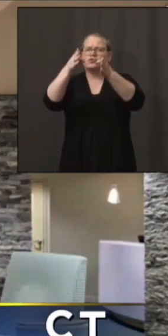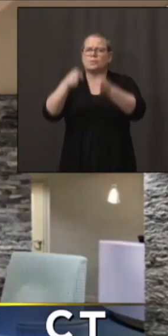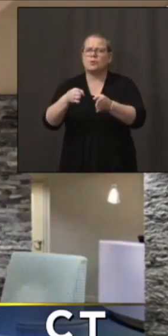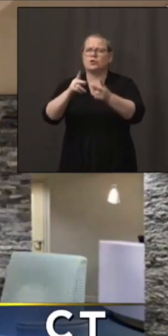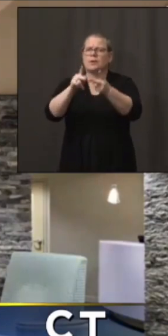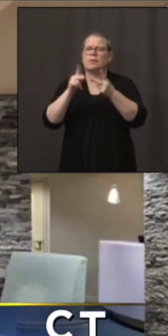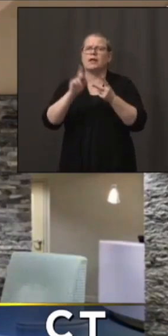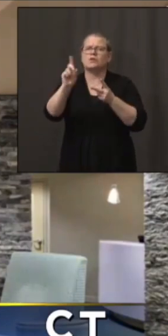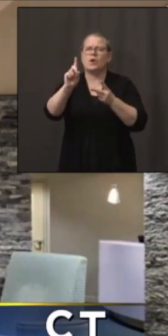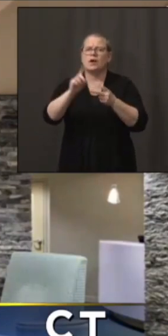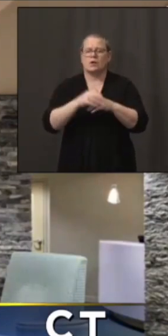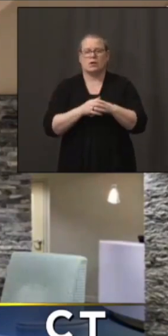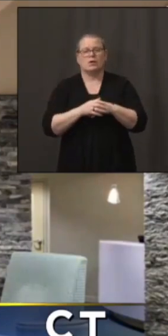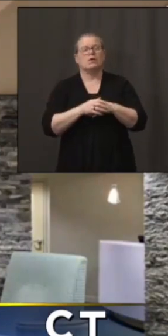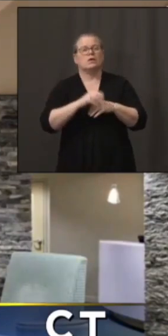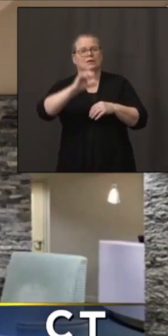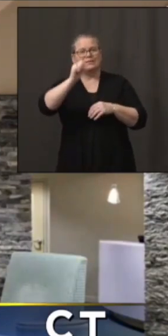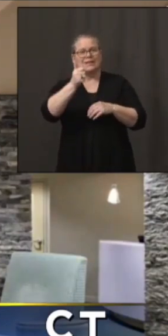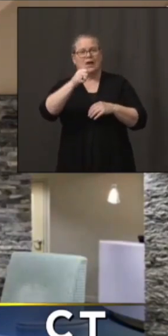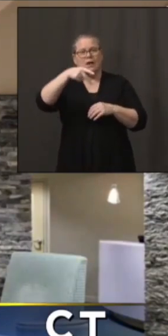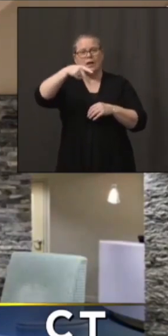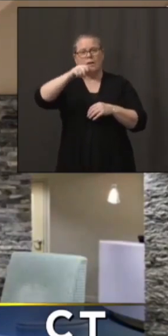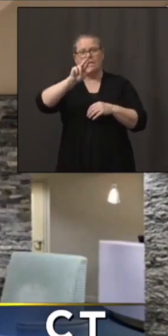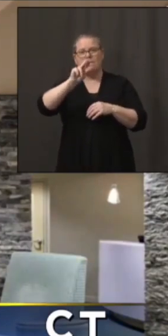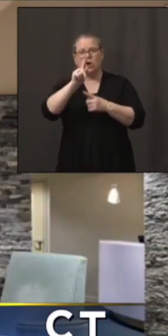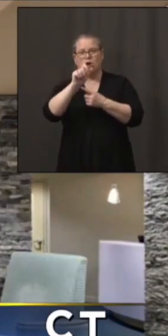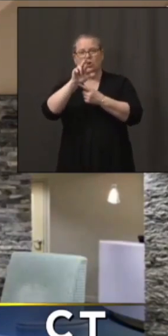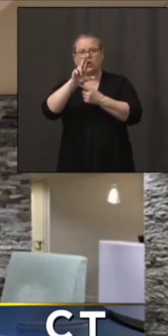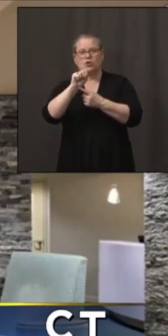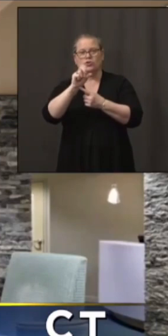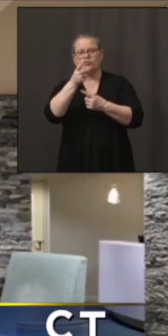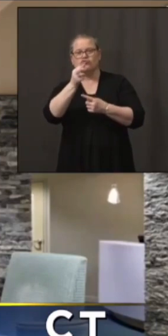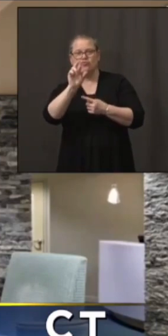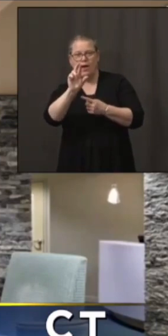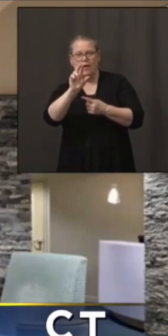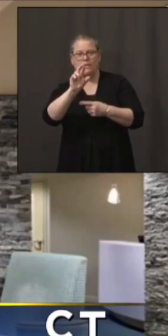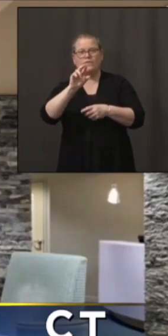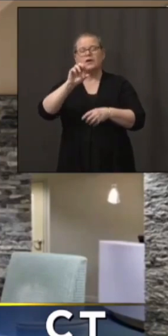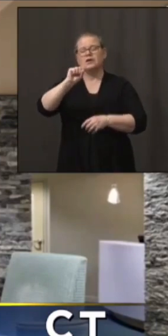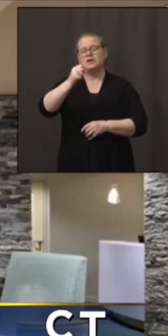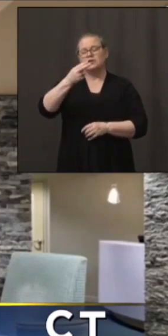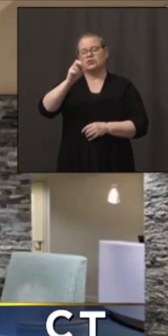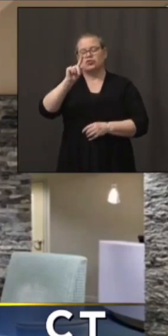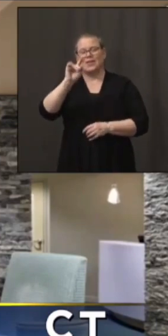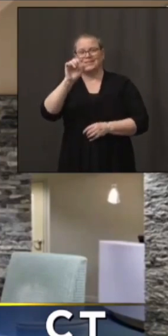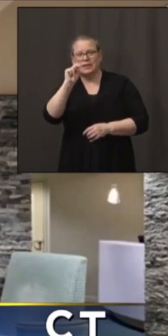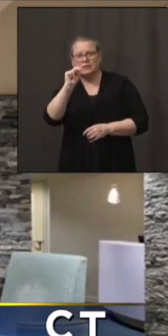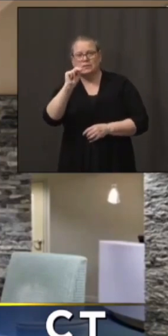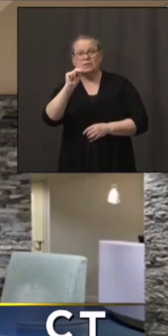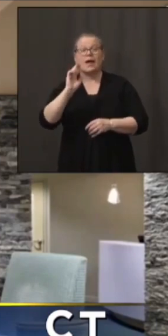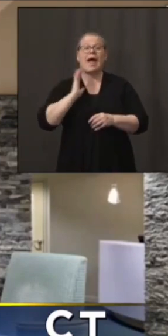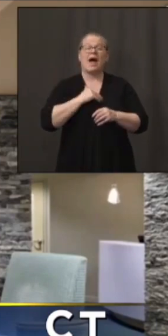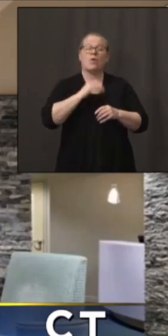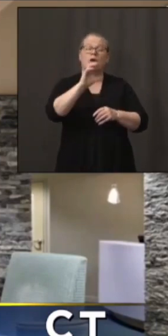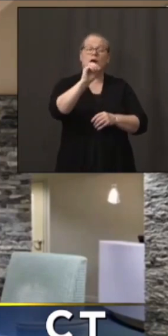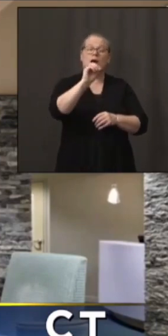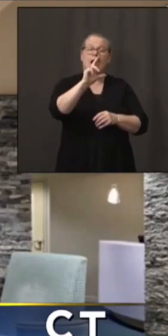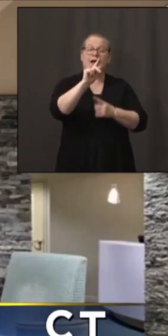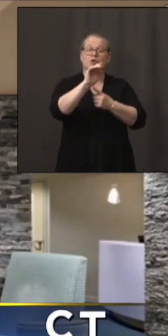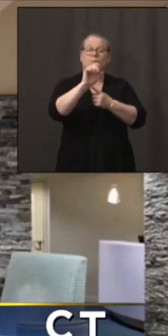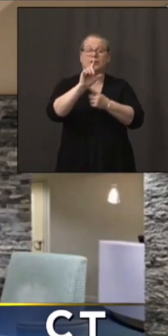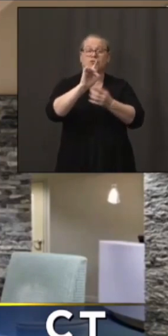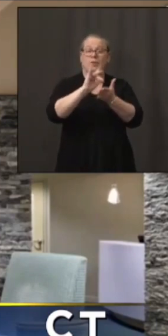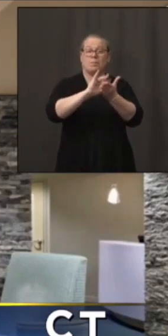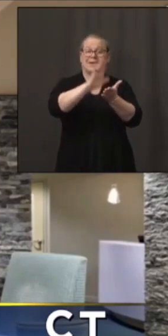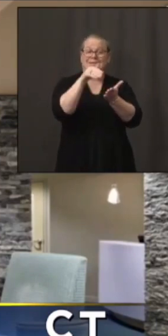Yep, it's at 10 Progress Drive in Shelton, and that's will be adjacent to our occupational medicine center that